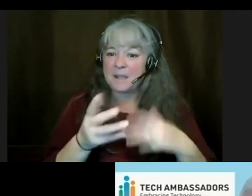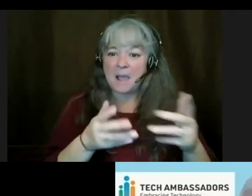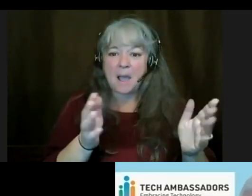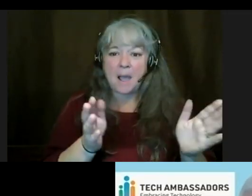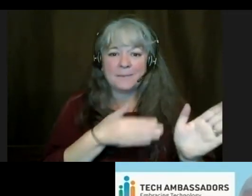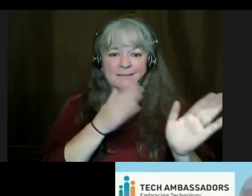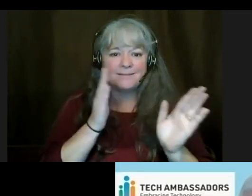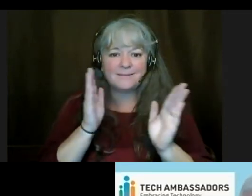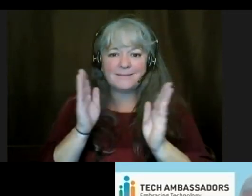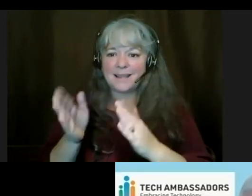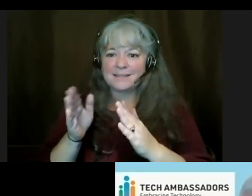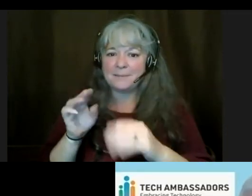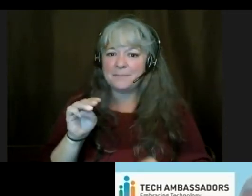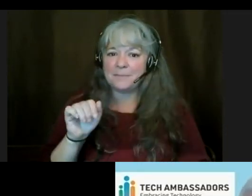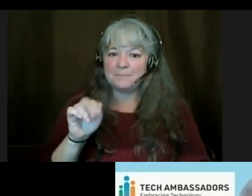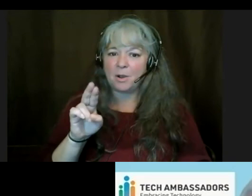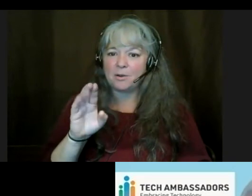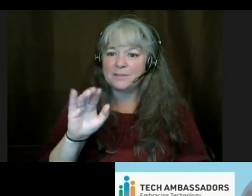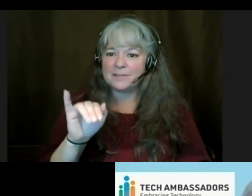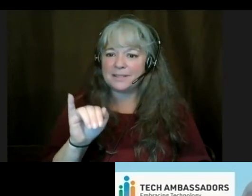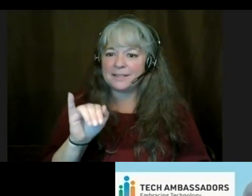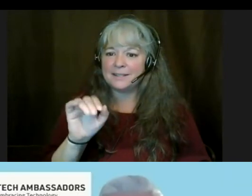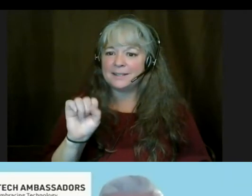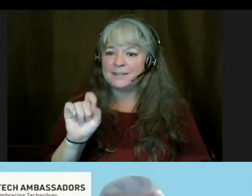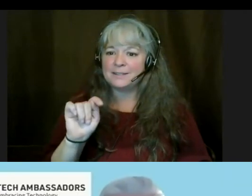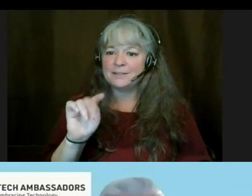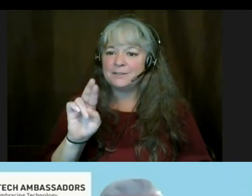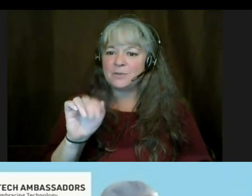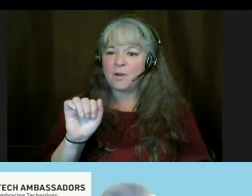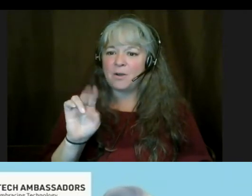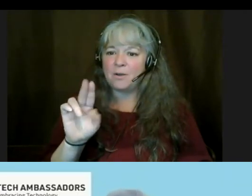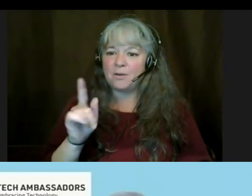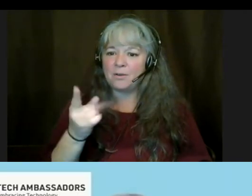Next up, Marcy Strotter.